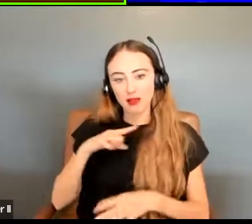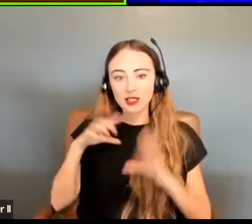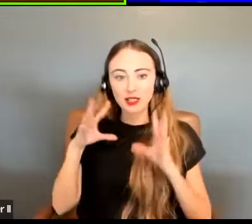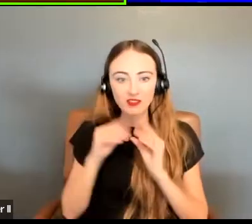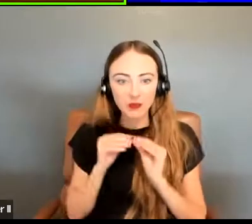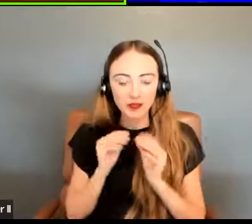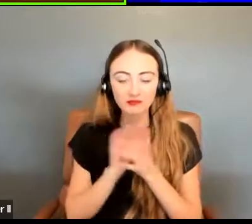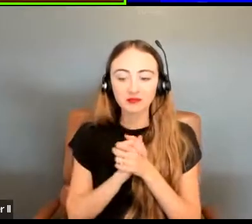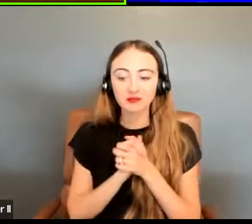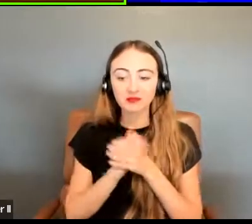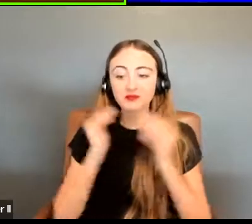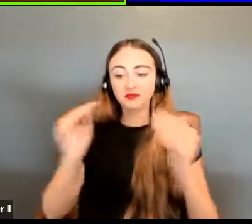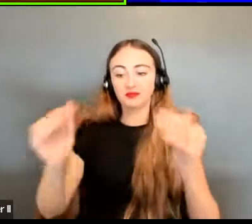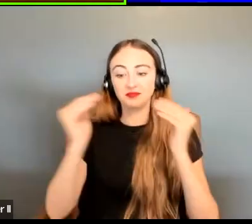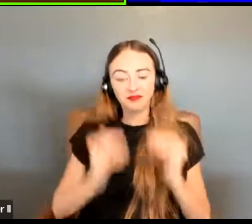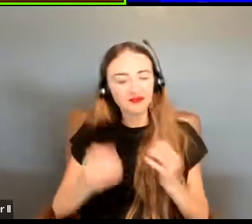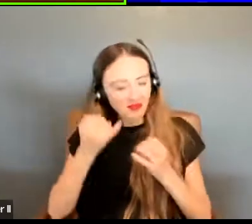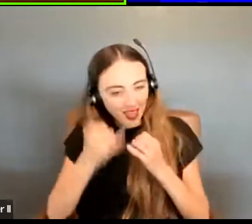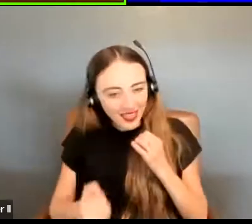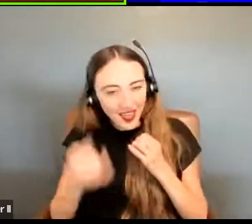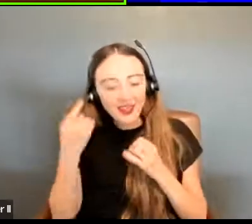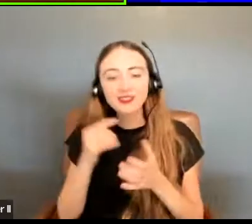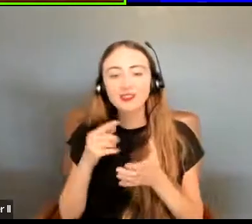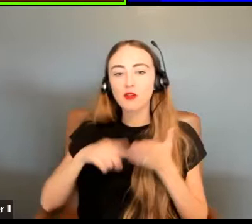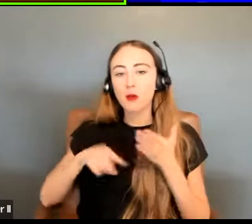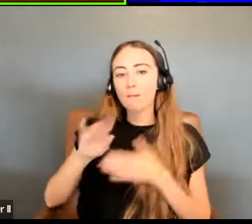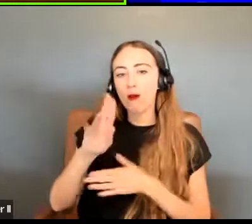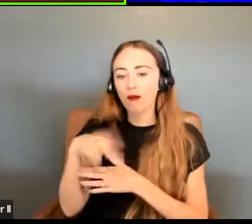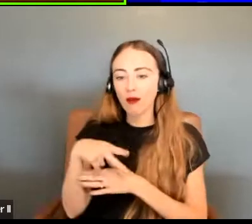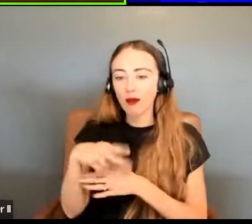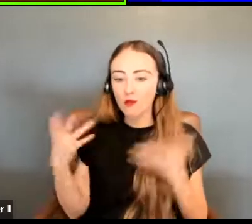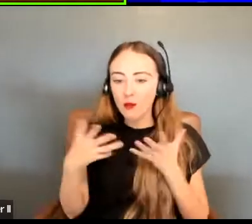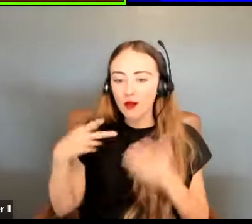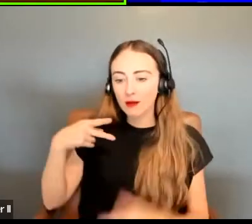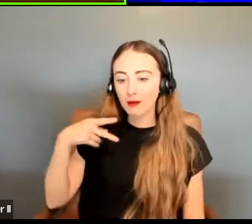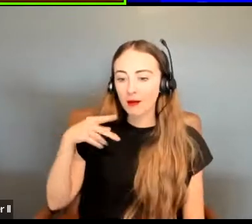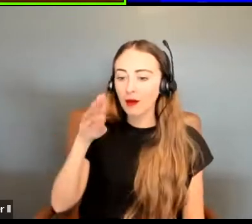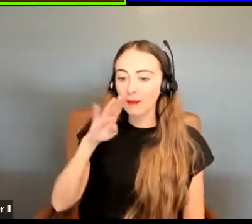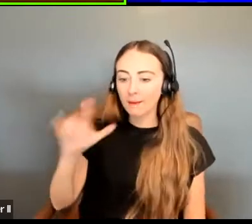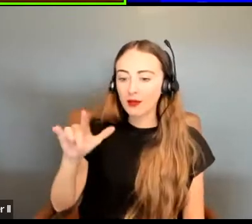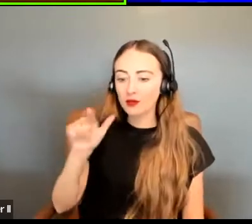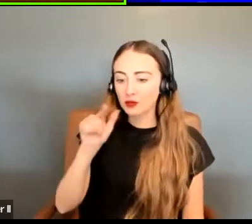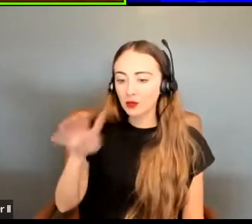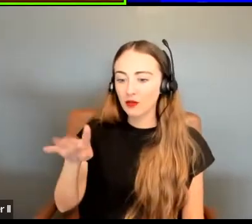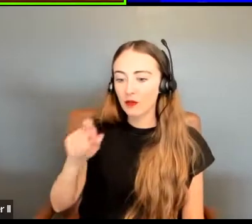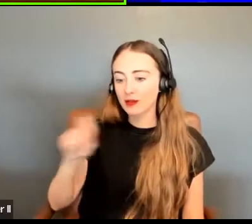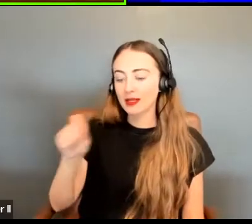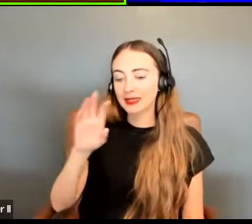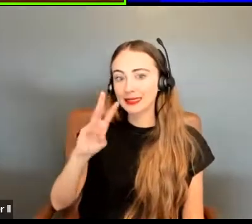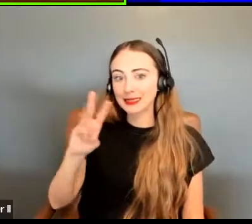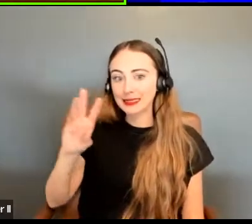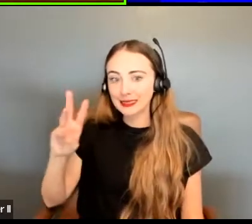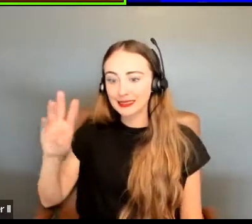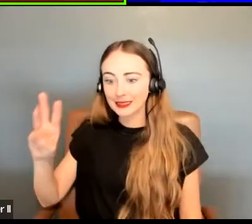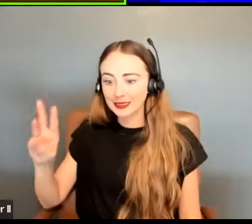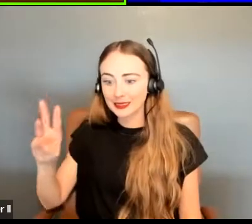meeting. The next and last item for markup in the Committee of the Whole is Bill 24-666,